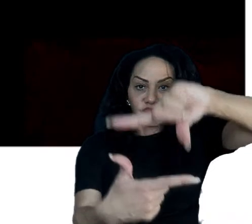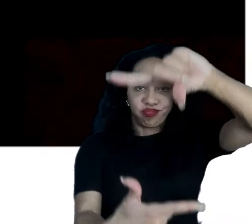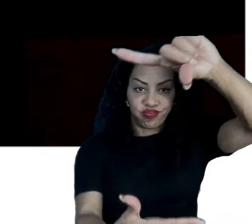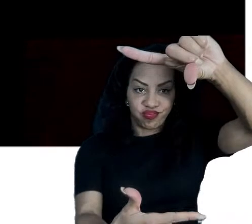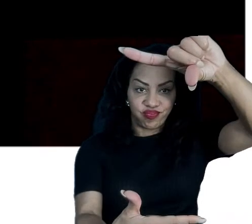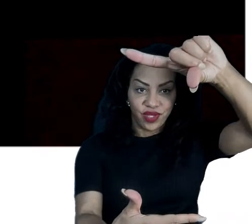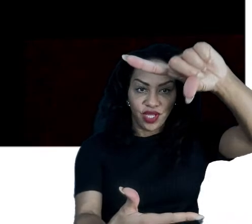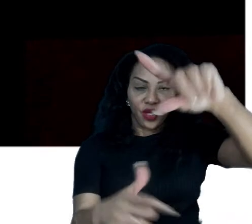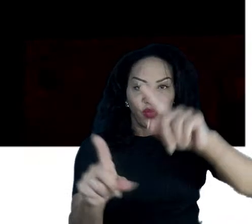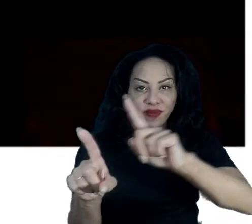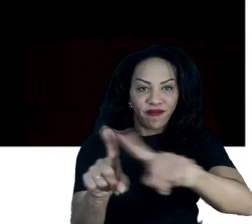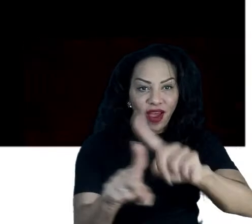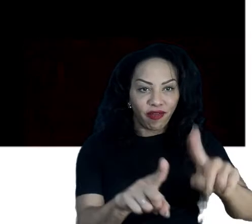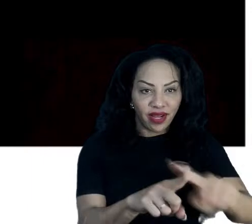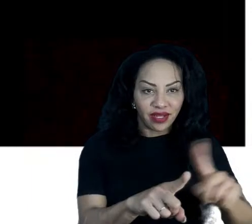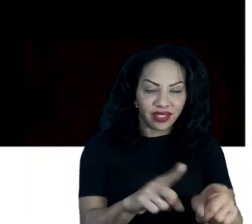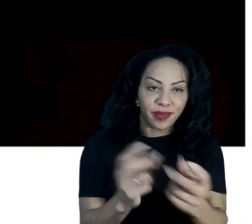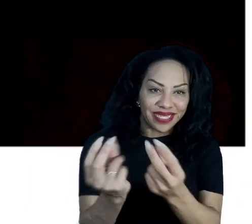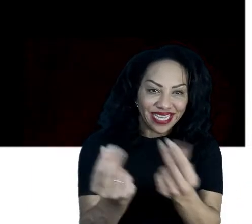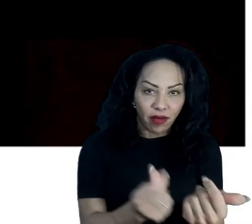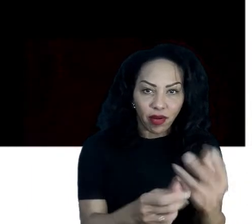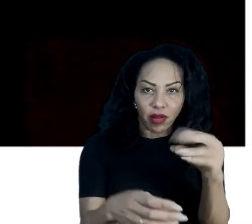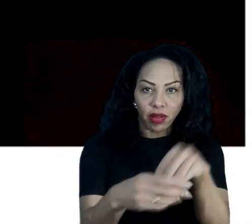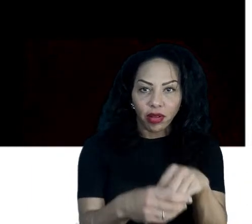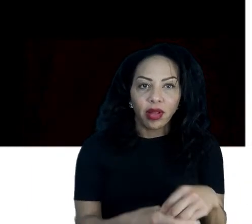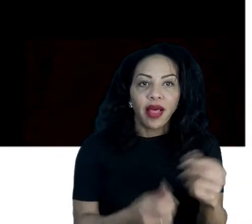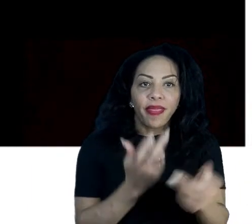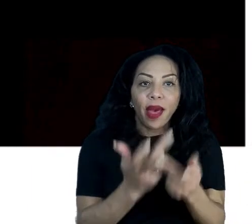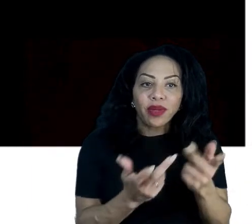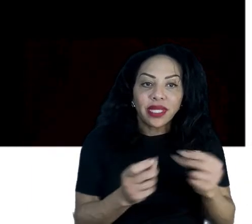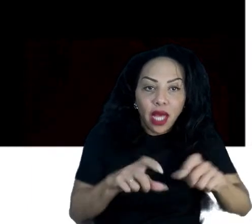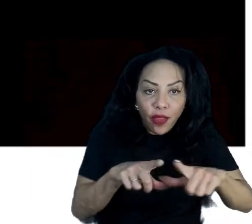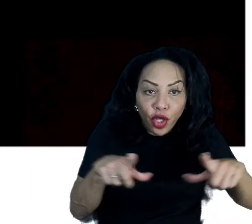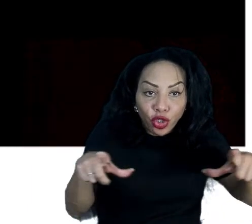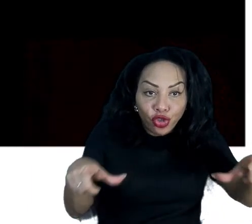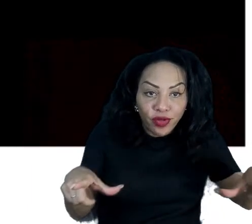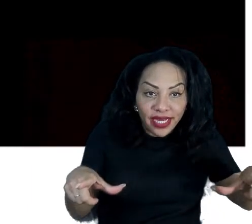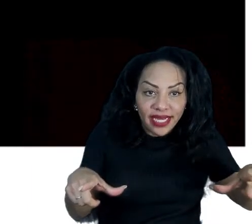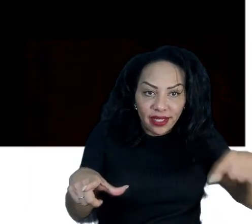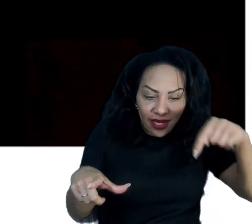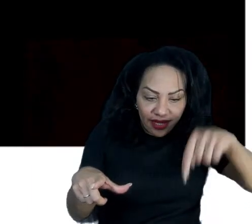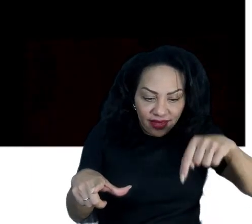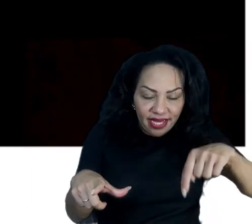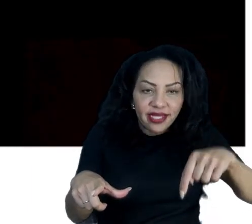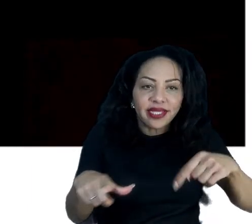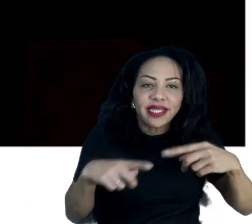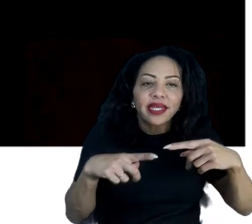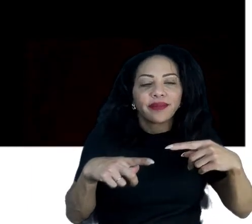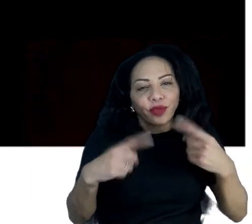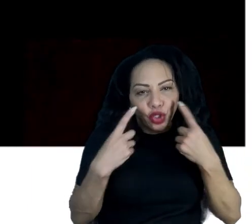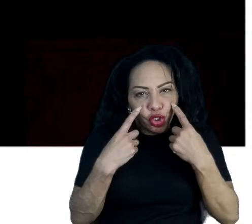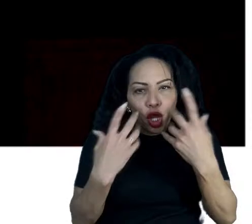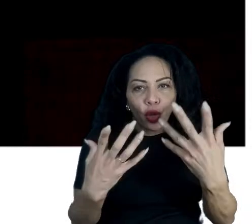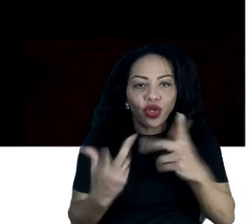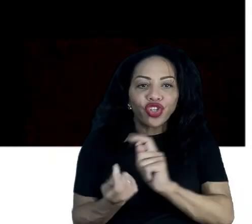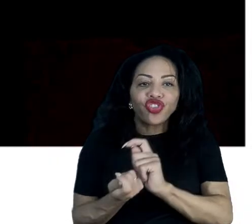And then there was another vitrine exploring change. And so in that vitrine, I